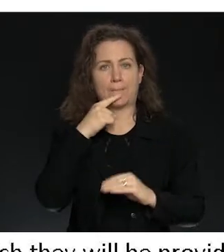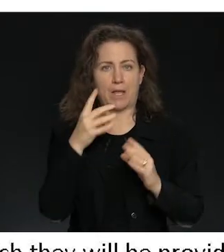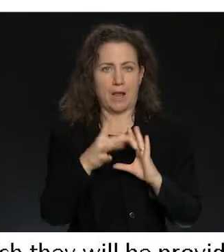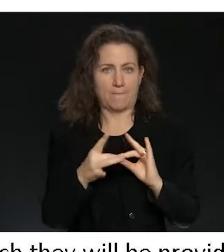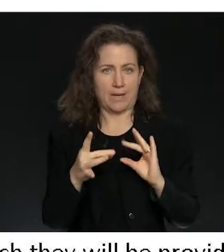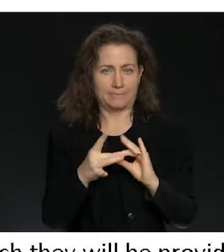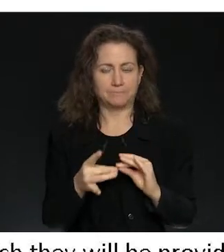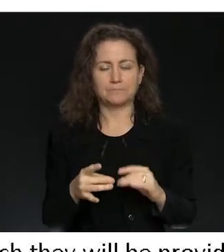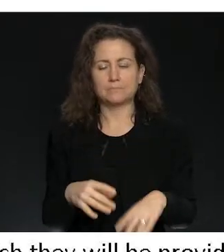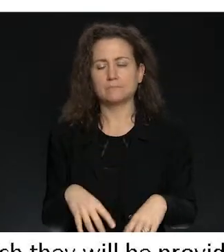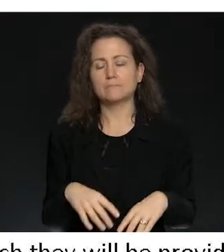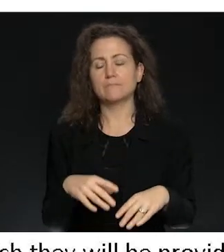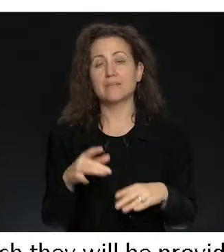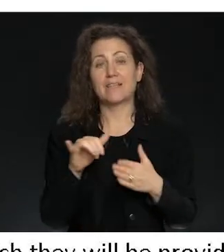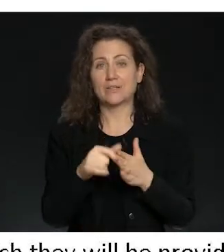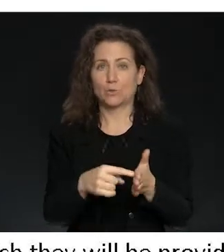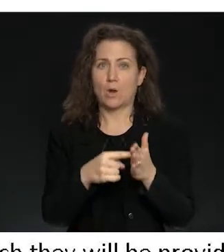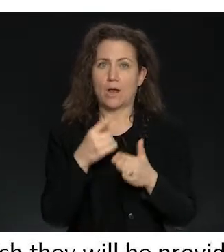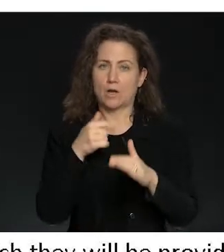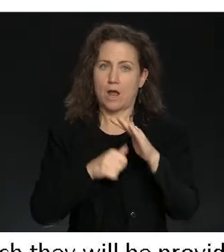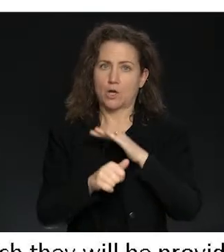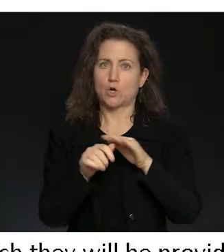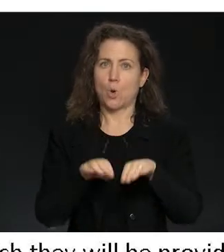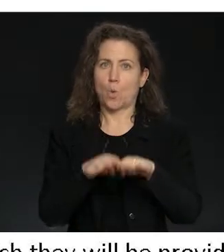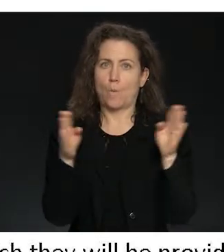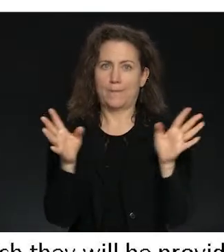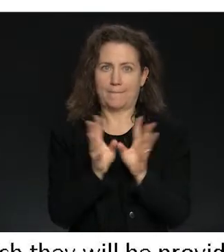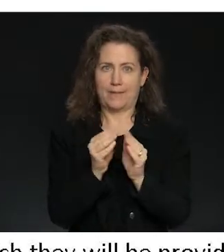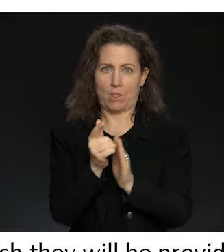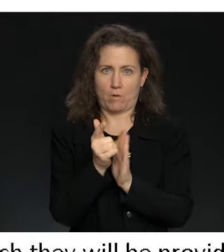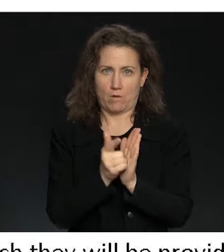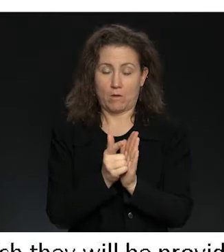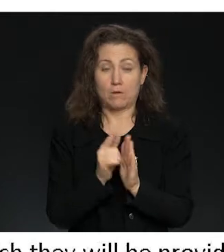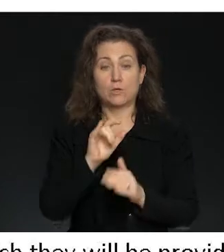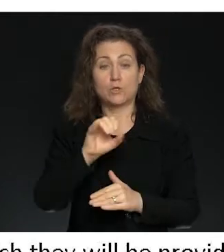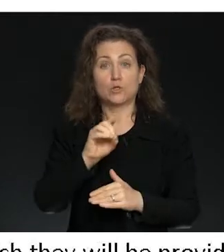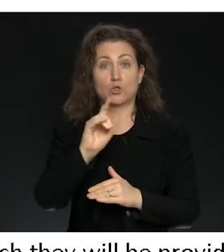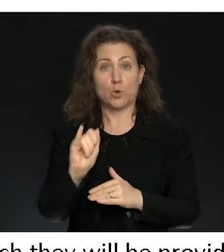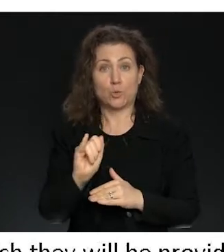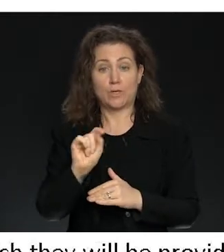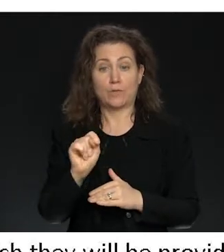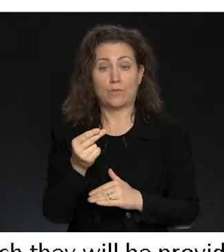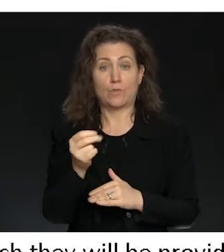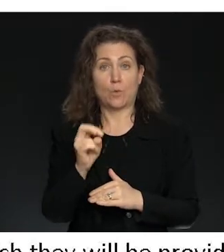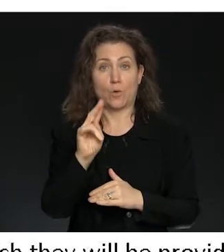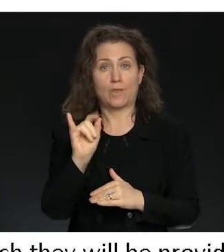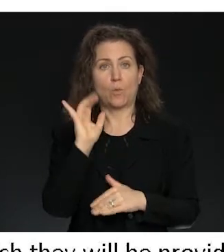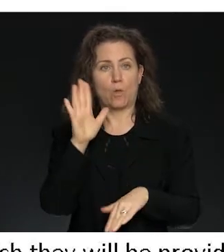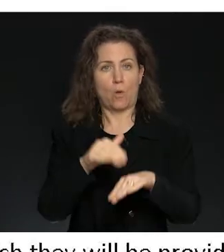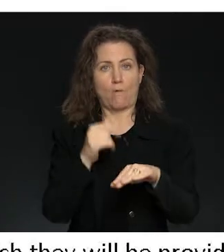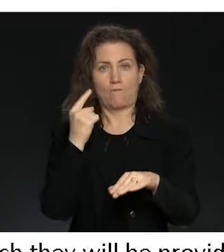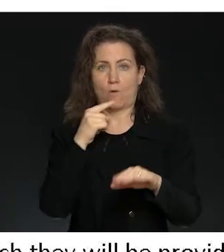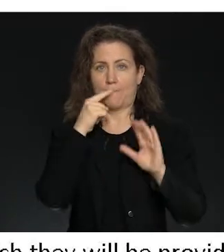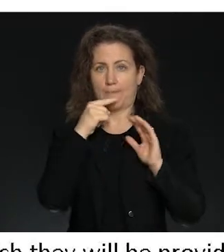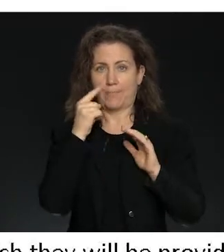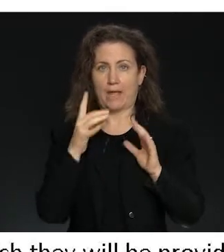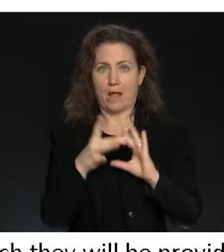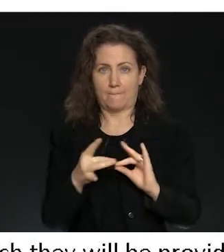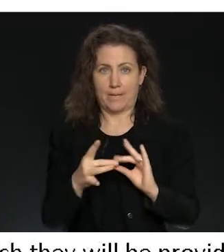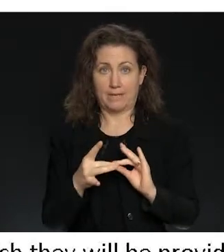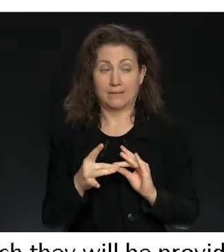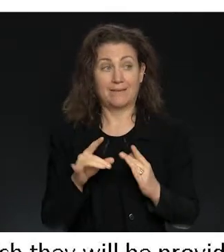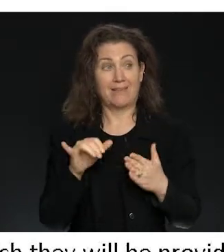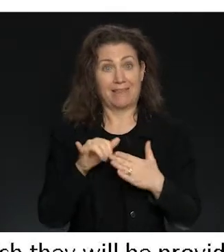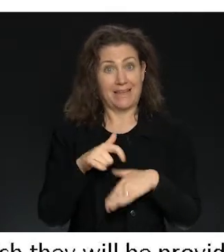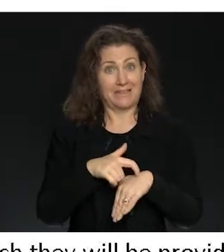is required under open meeting law. Jody Thornley, the council chair, will call for public comment. No action may be